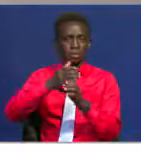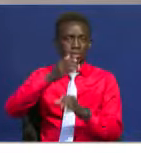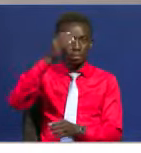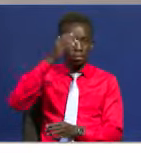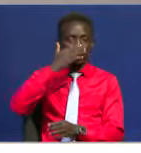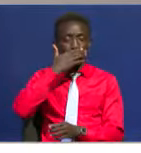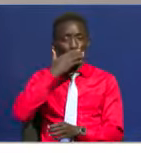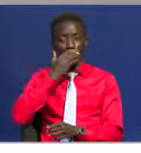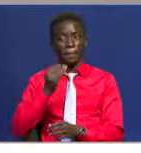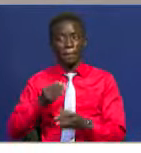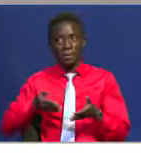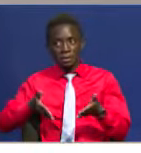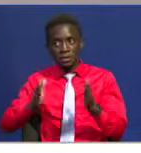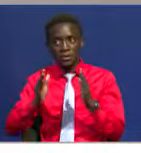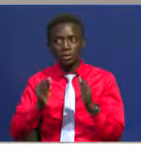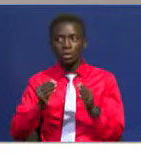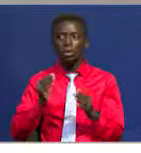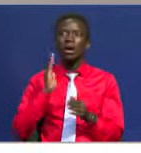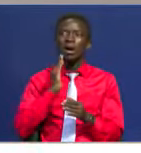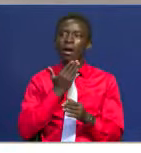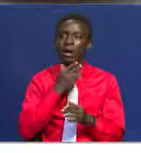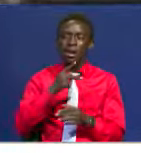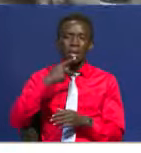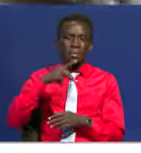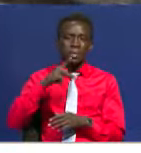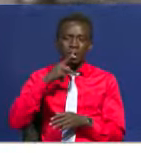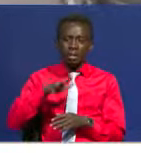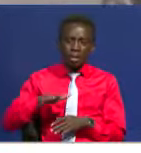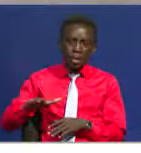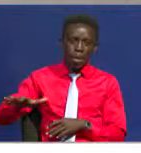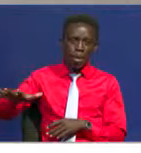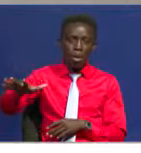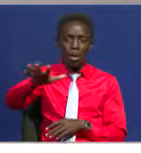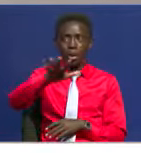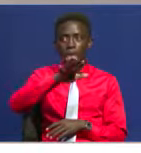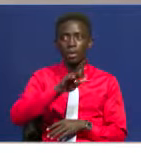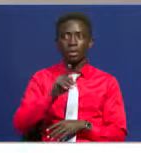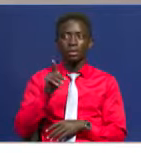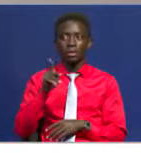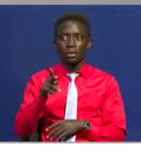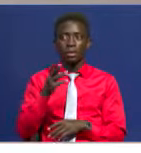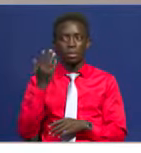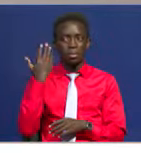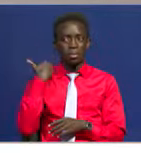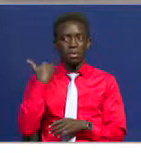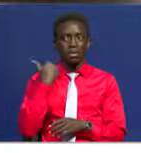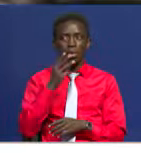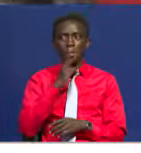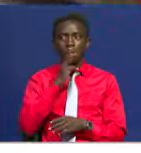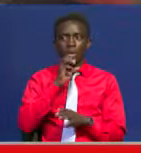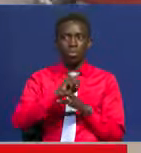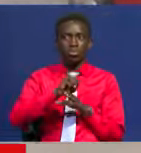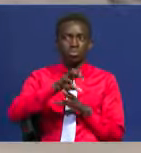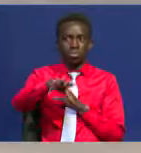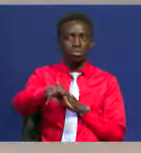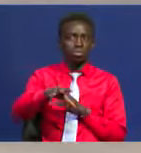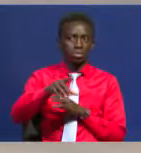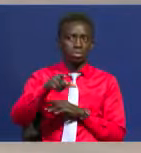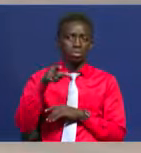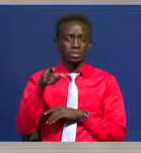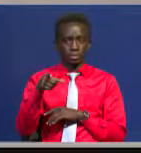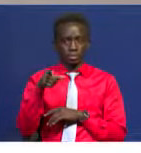road itself covered with pink, which is actually the high pressure water that was.